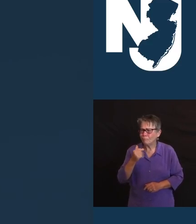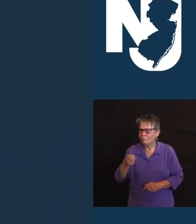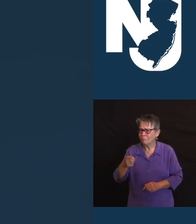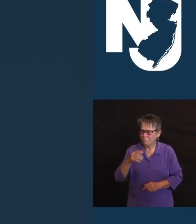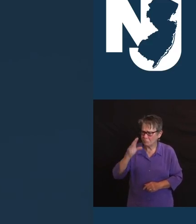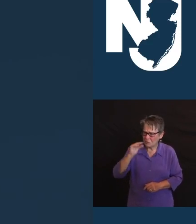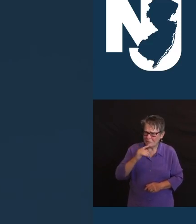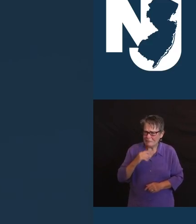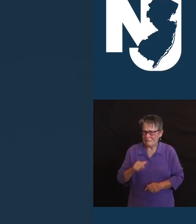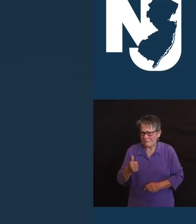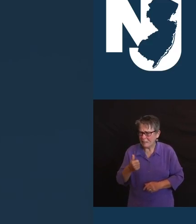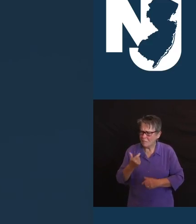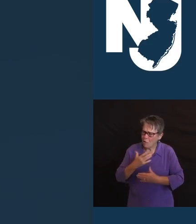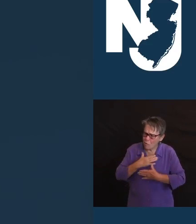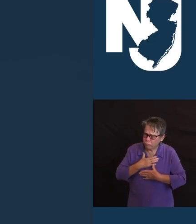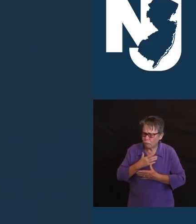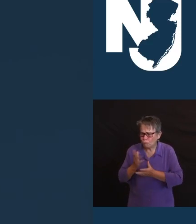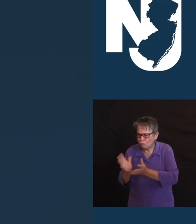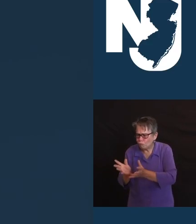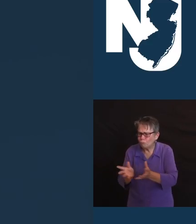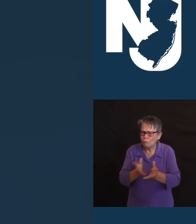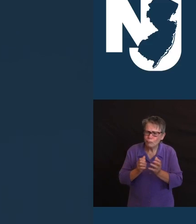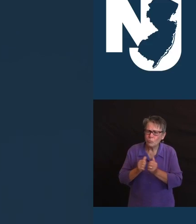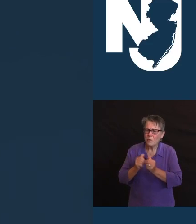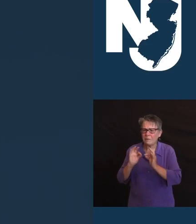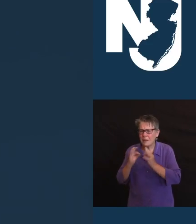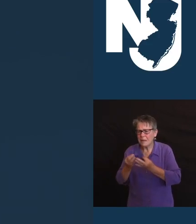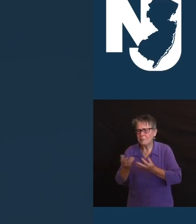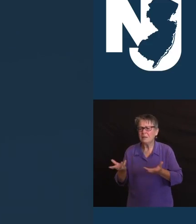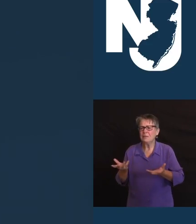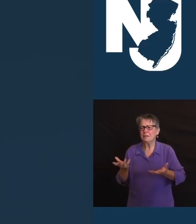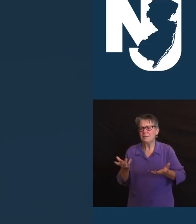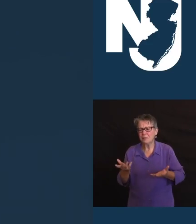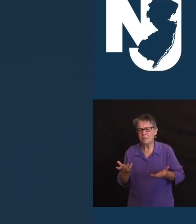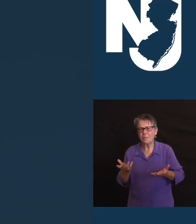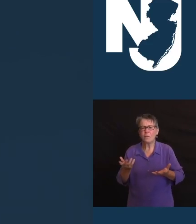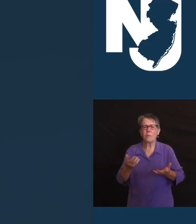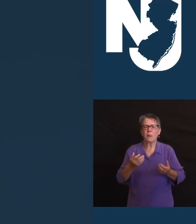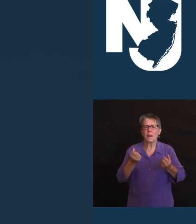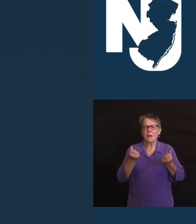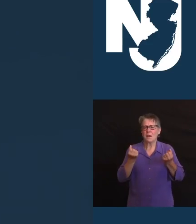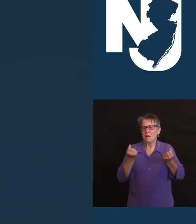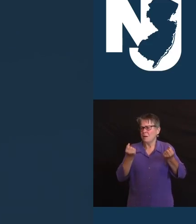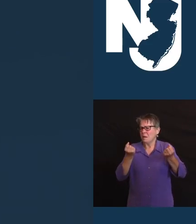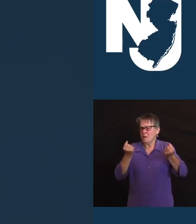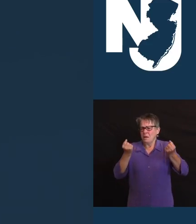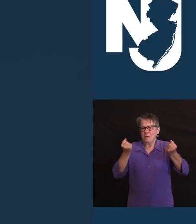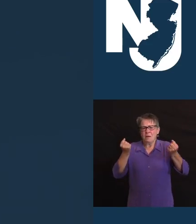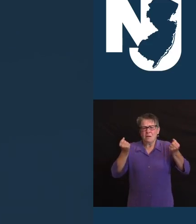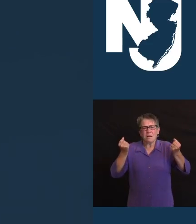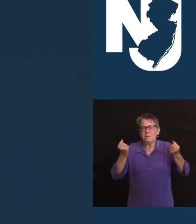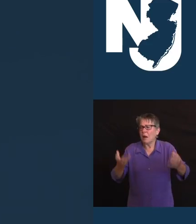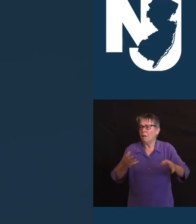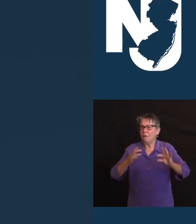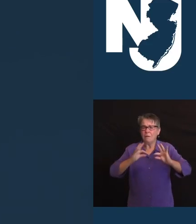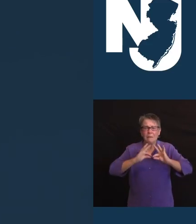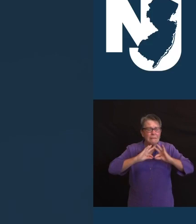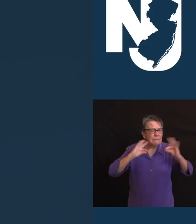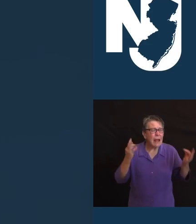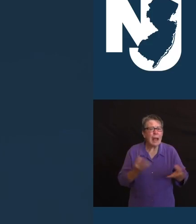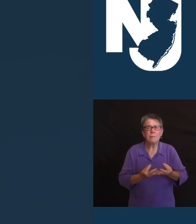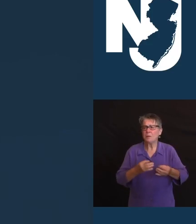behind, along with so many family, friends, and colleagues, and of course, her beloved students. We thank Yvette for her years